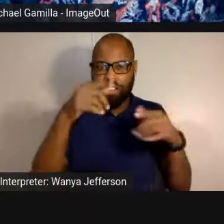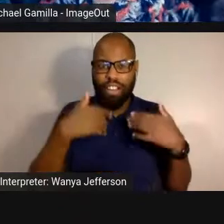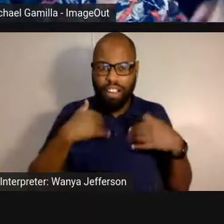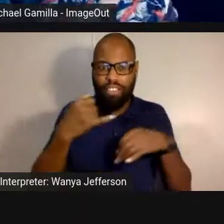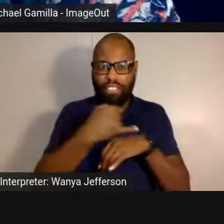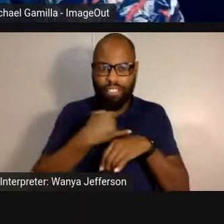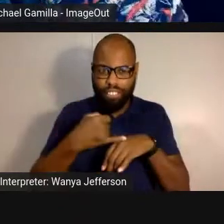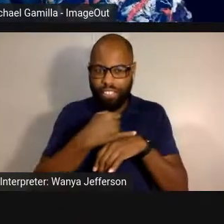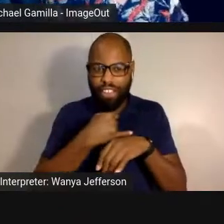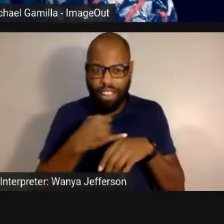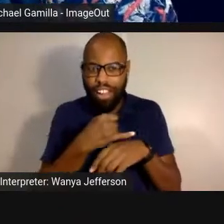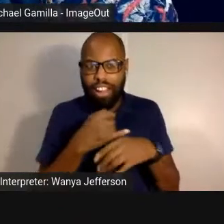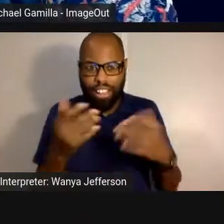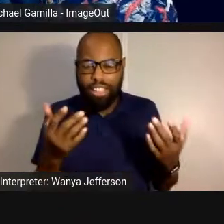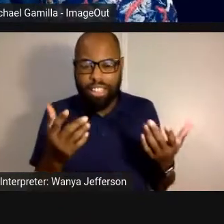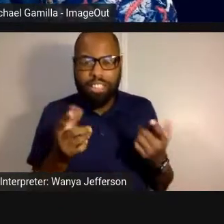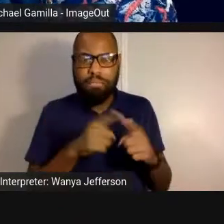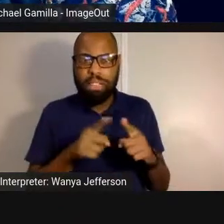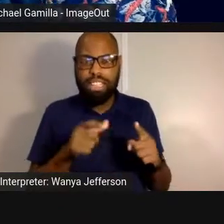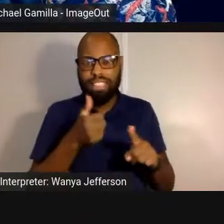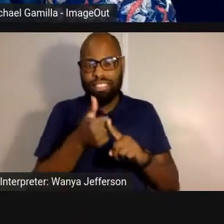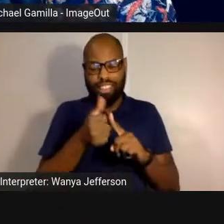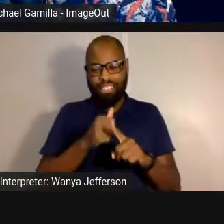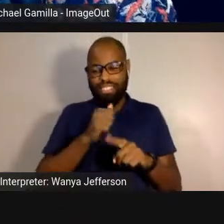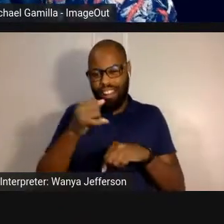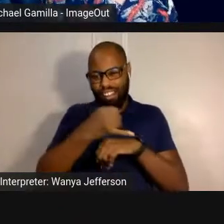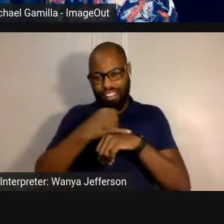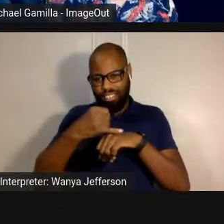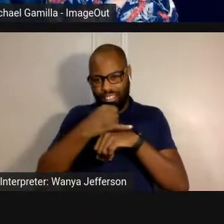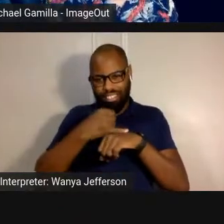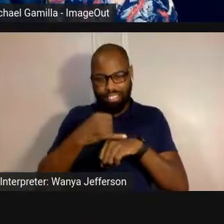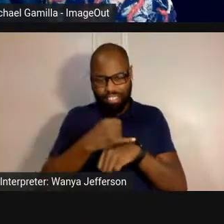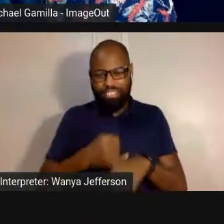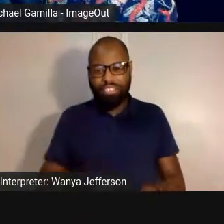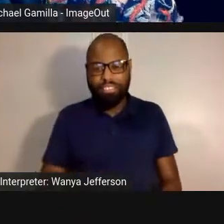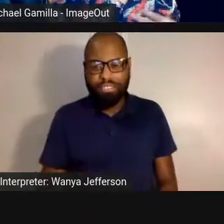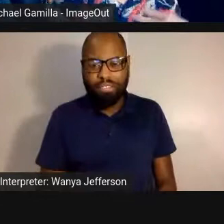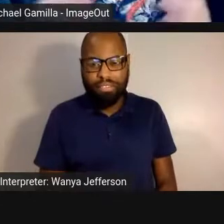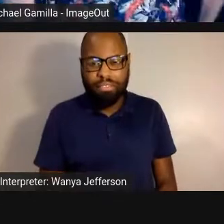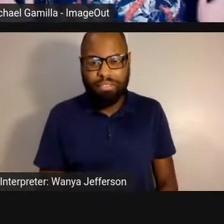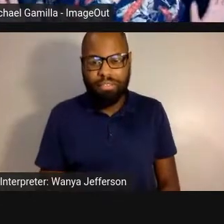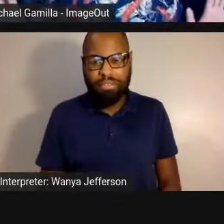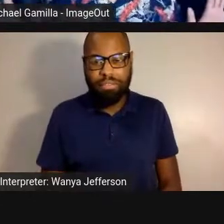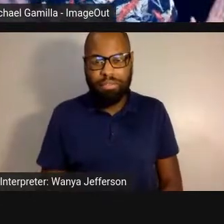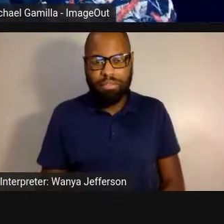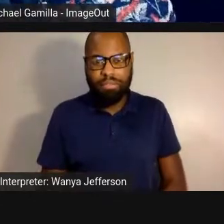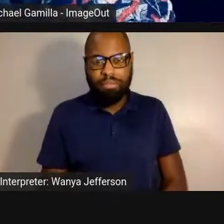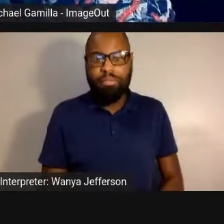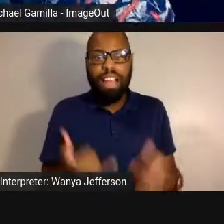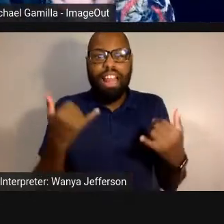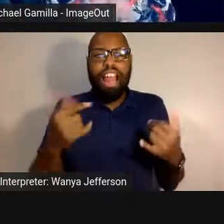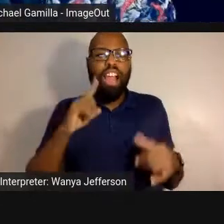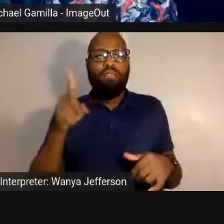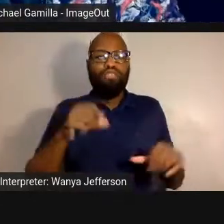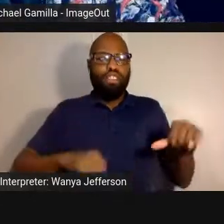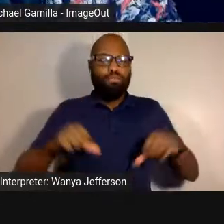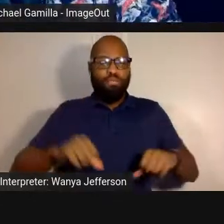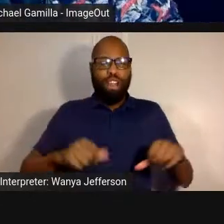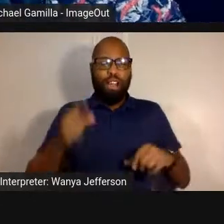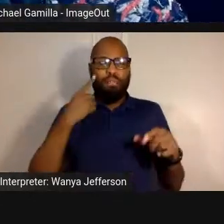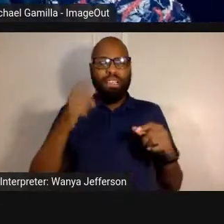Cartagena, there's some islands there. So yes. San Andres, Providencia. Now I'm just showing off because I've been there. Just